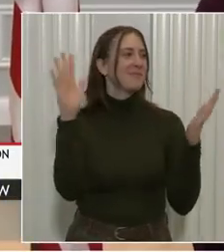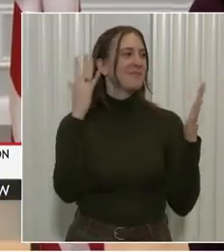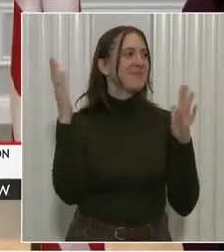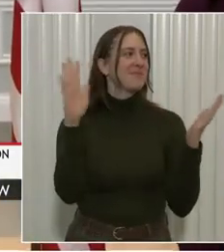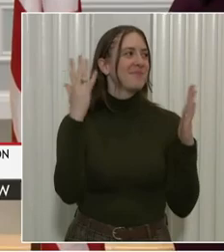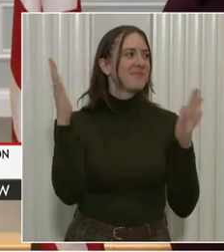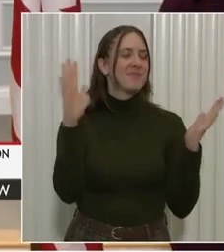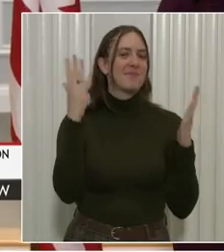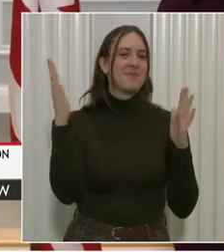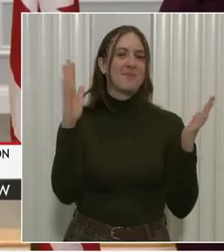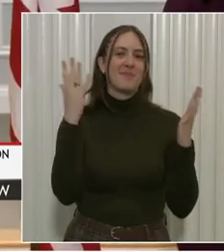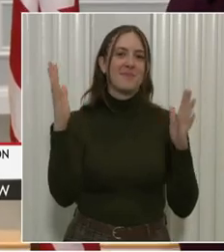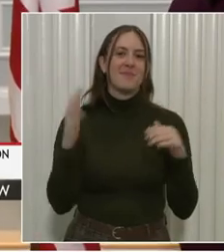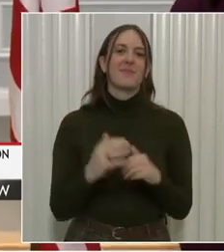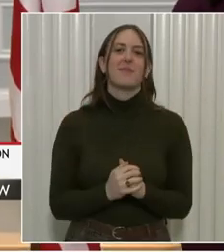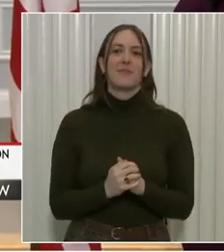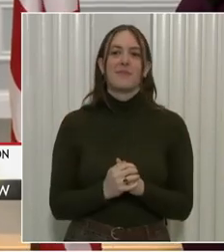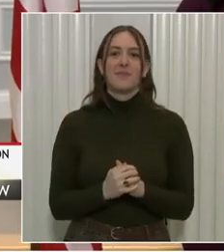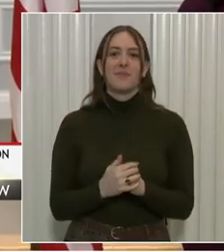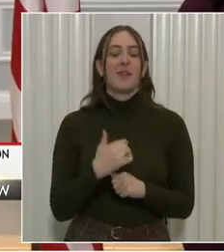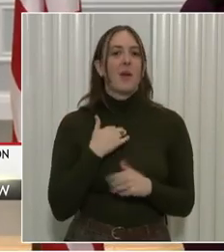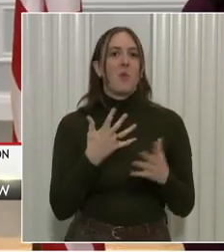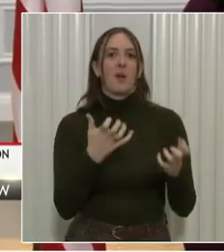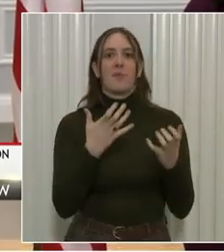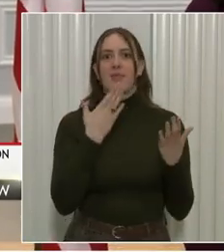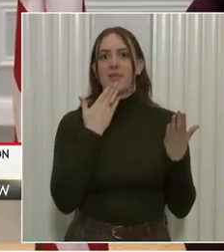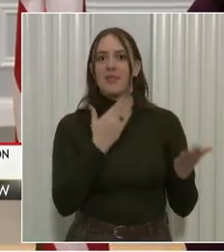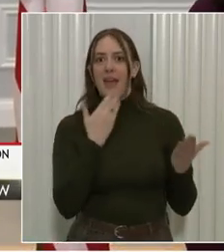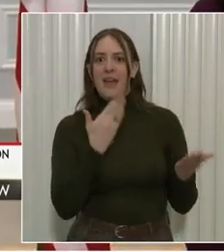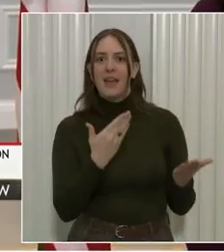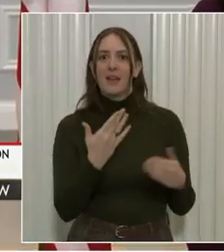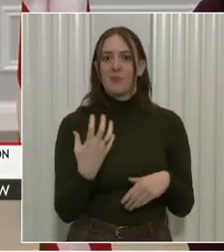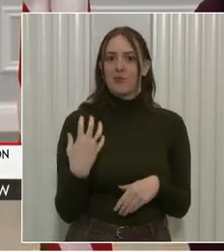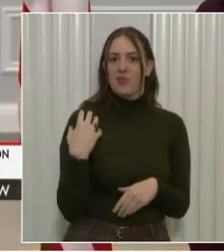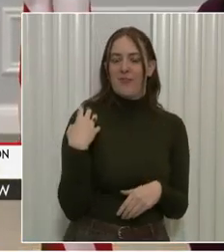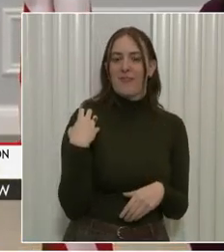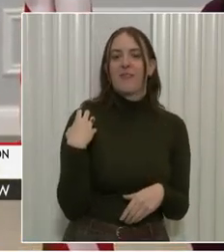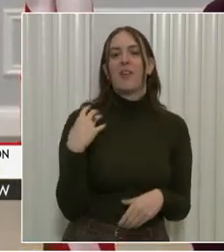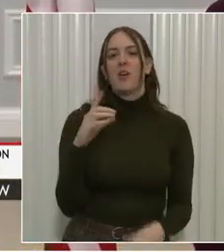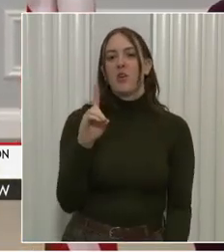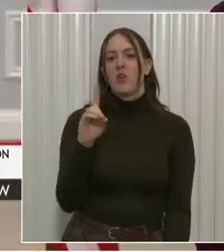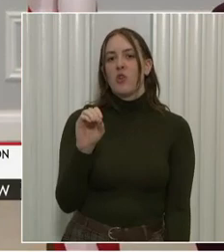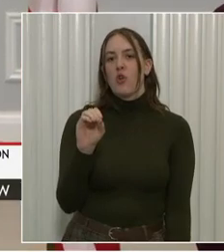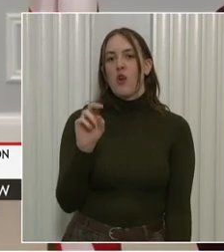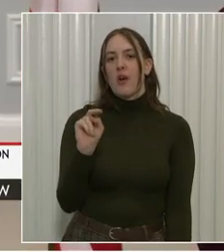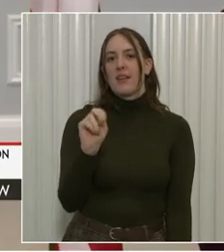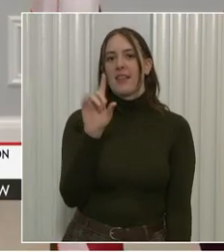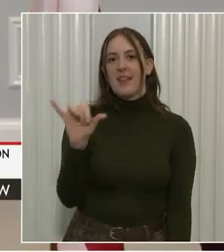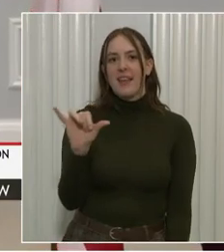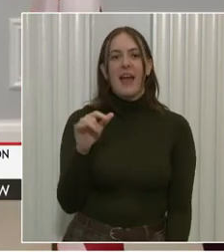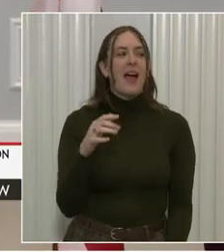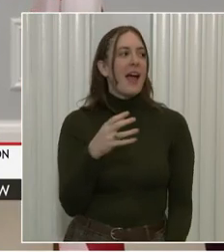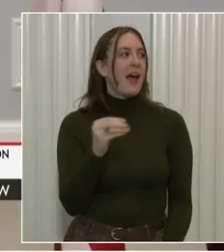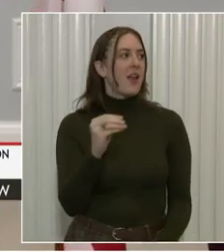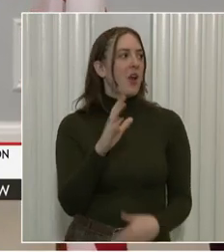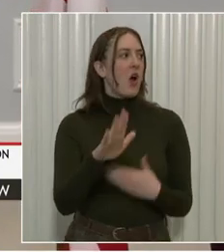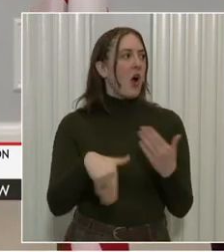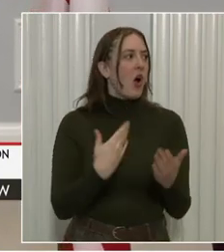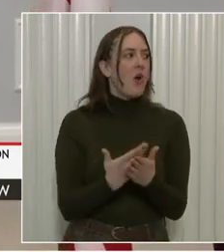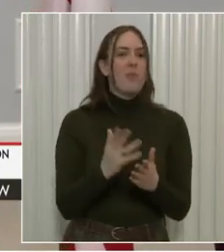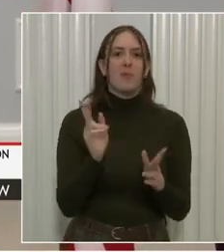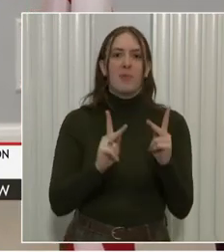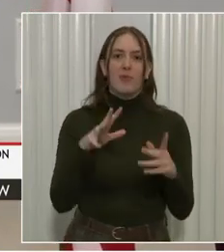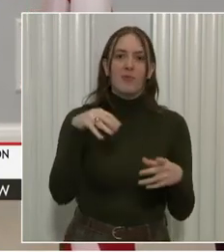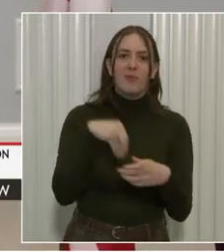I want to thank you, Chief Donnelly, and I, of course, want to recognize all the women of DC Fire and